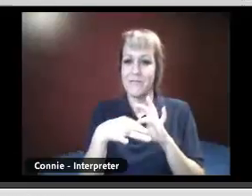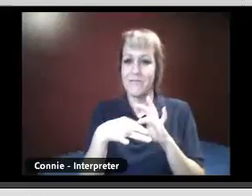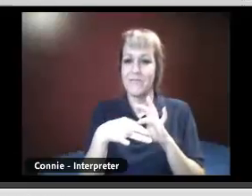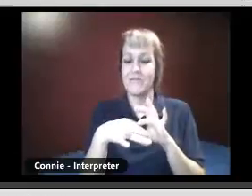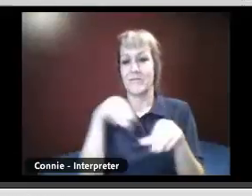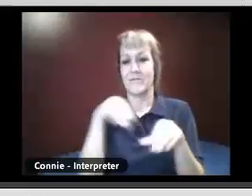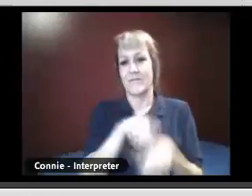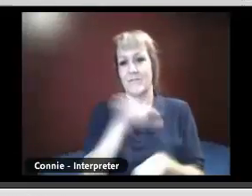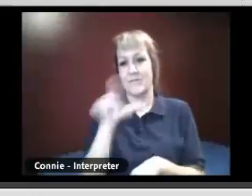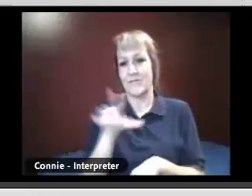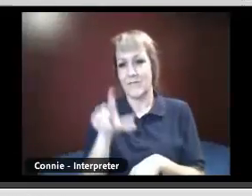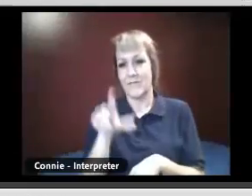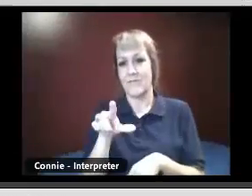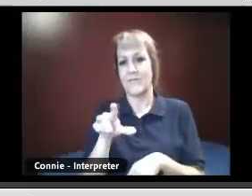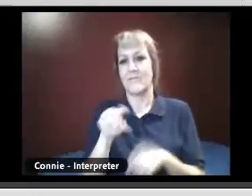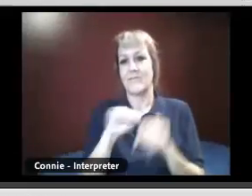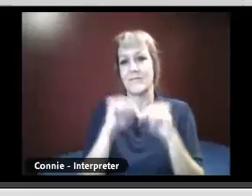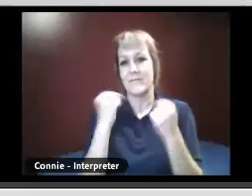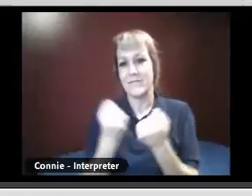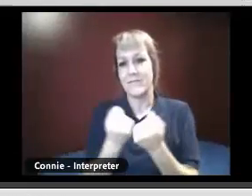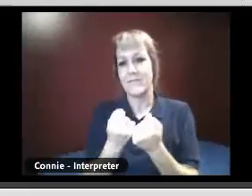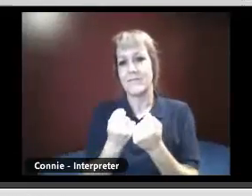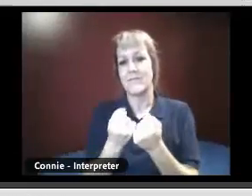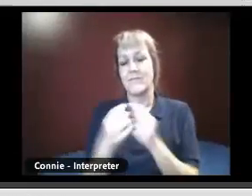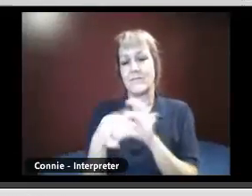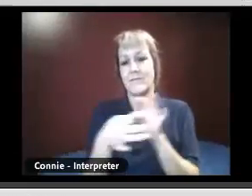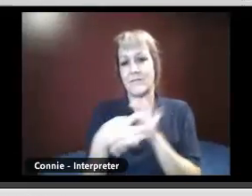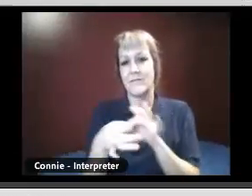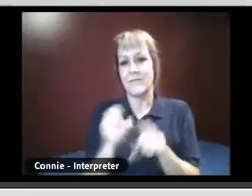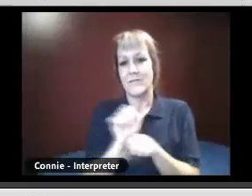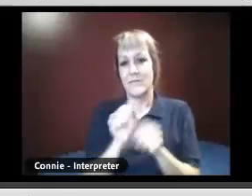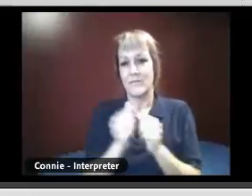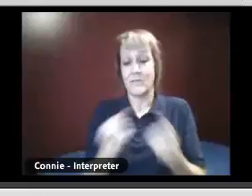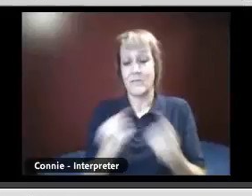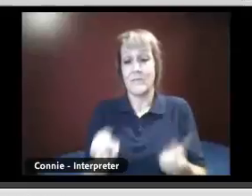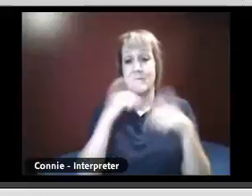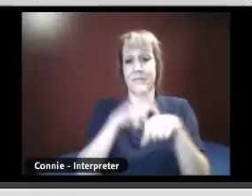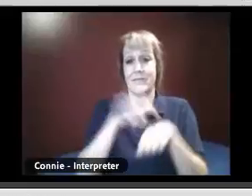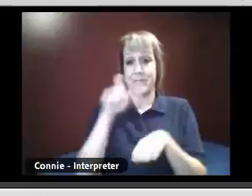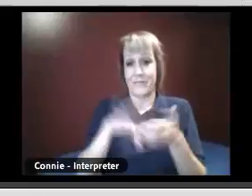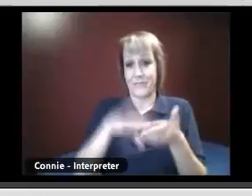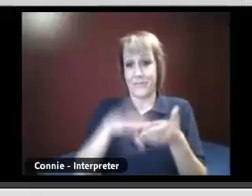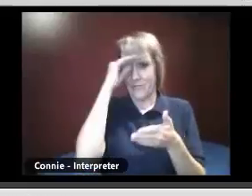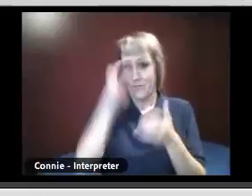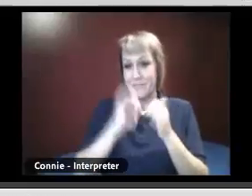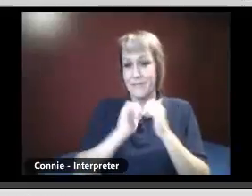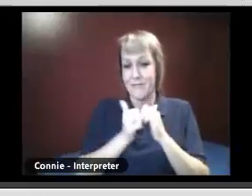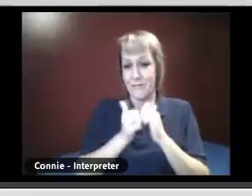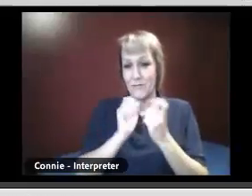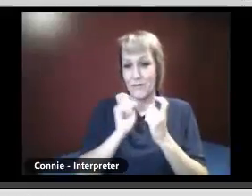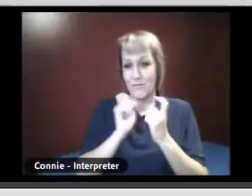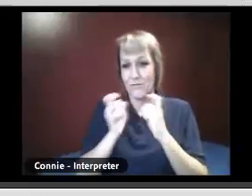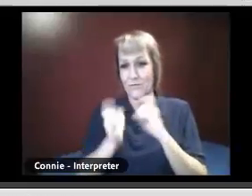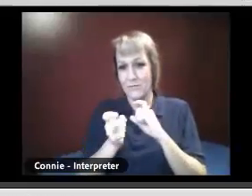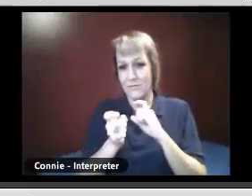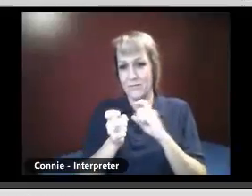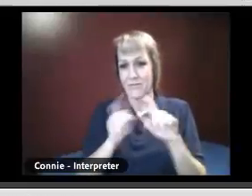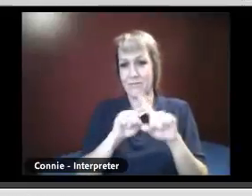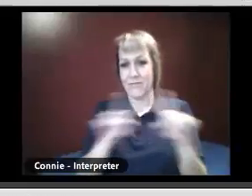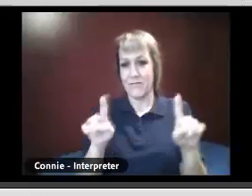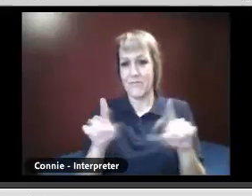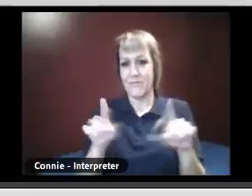and organizations that we're affiliated with. So many times we have to learn how to do things differently. Where I